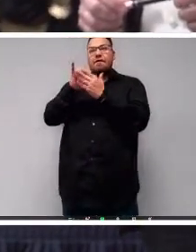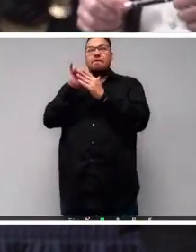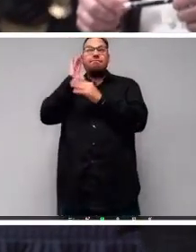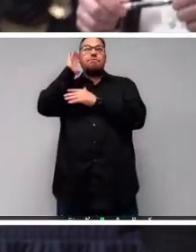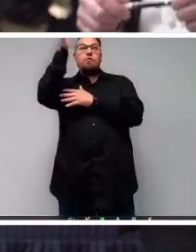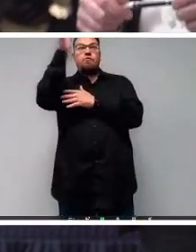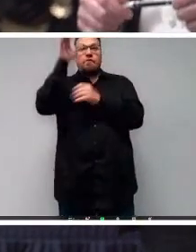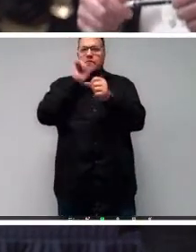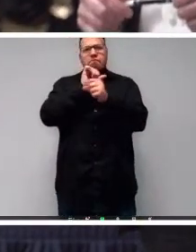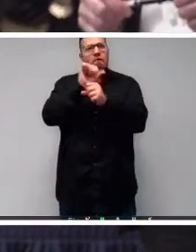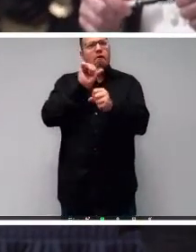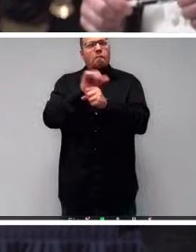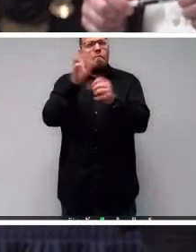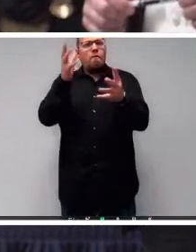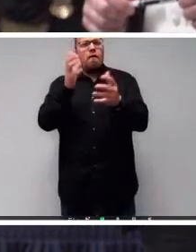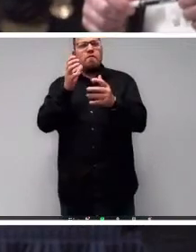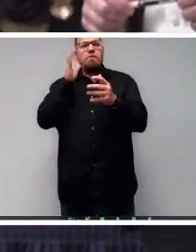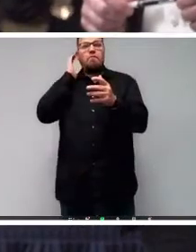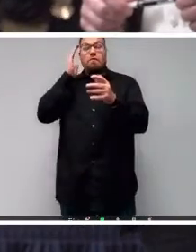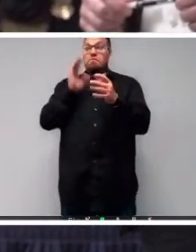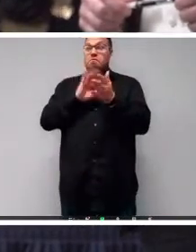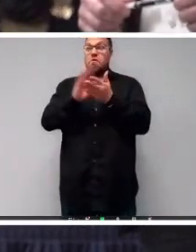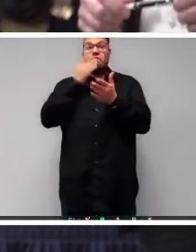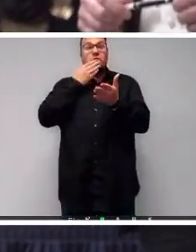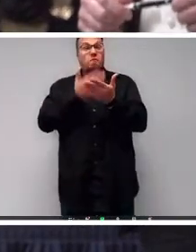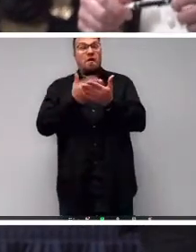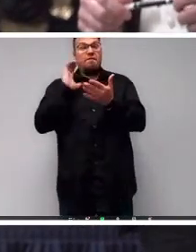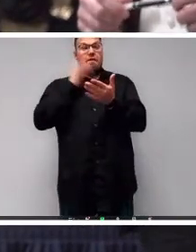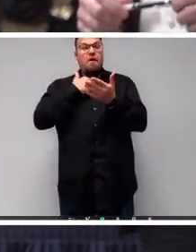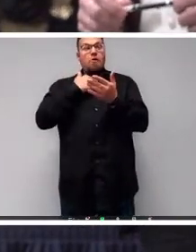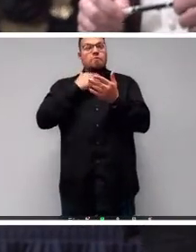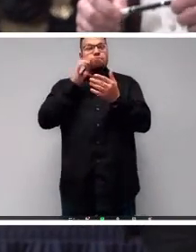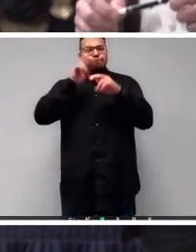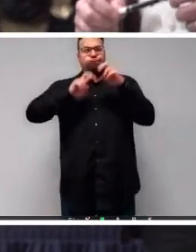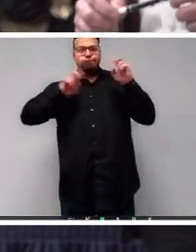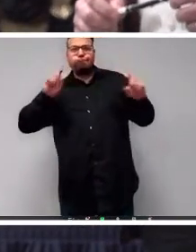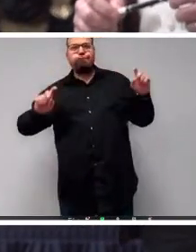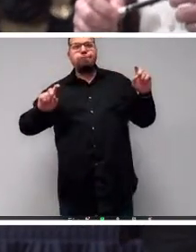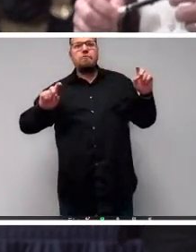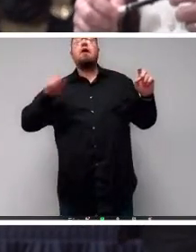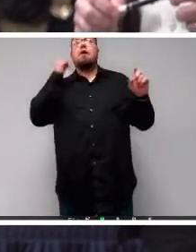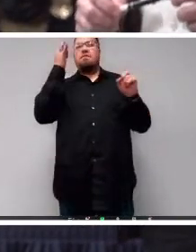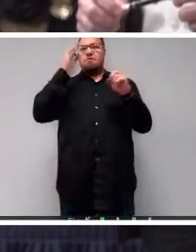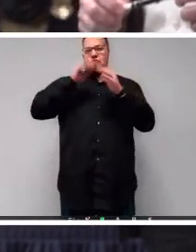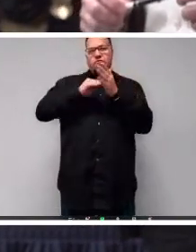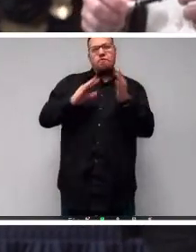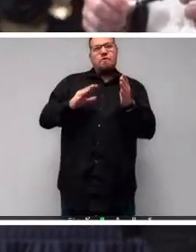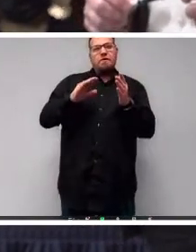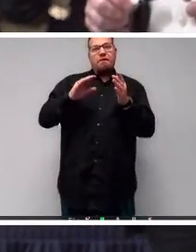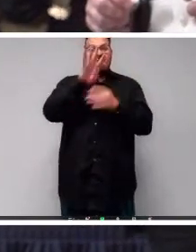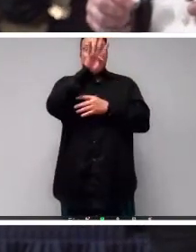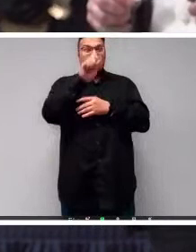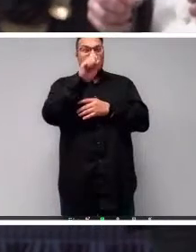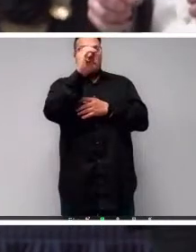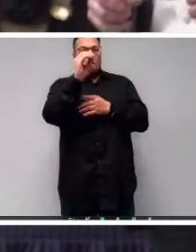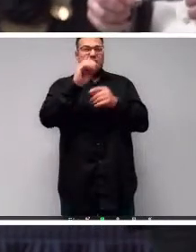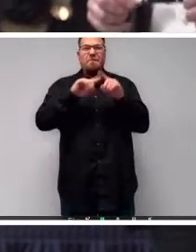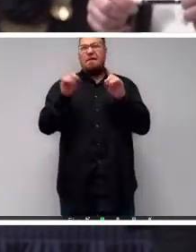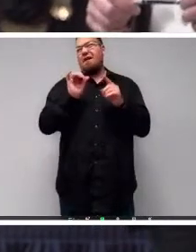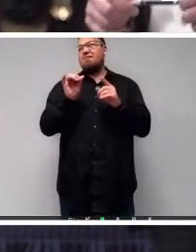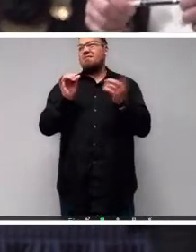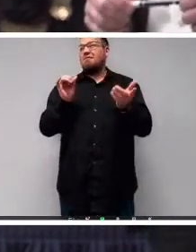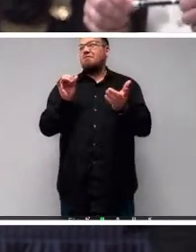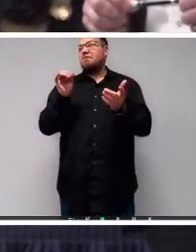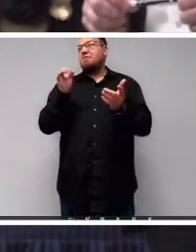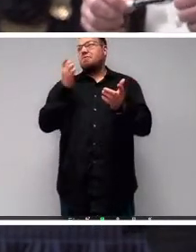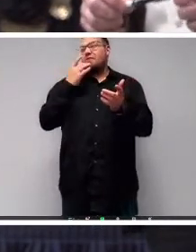path, then they're going to score very well on our rubric. If a student is a 4.0 student, but they just would rather paint